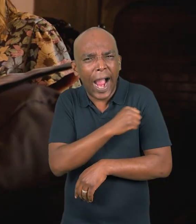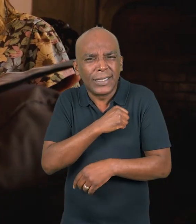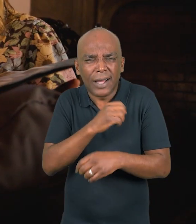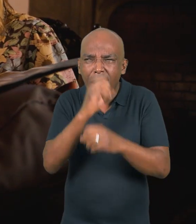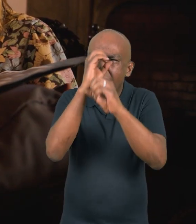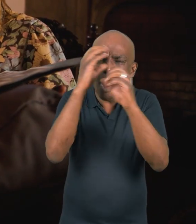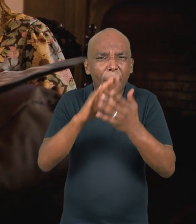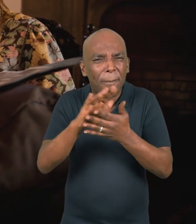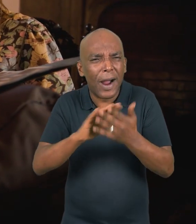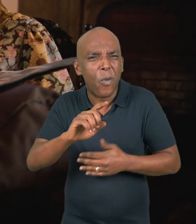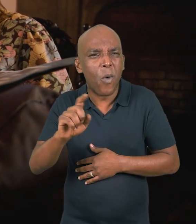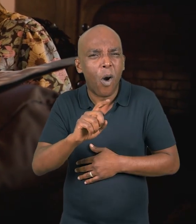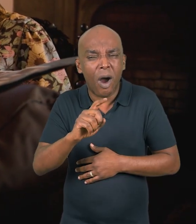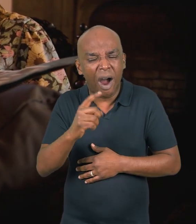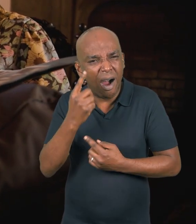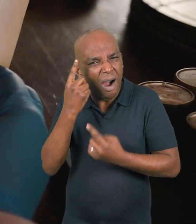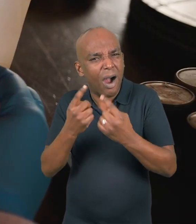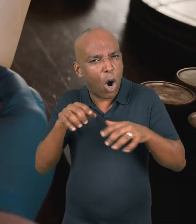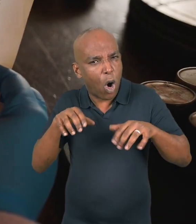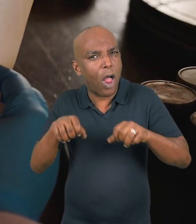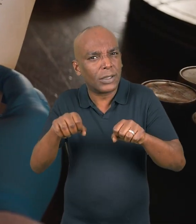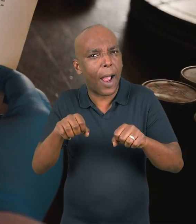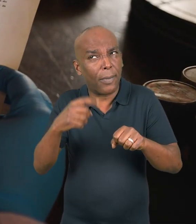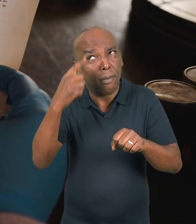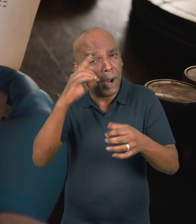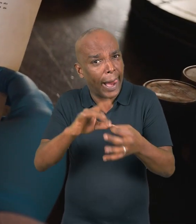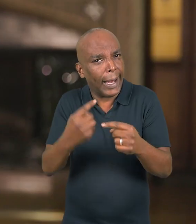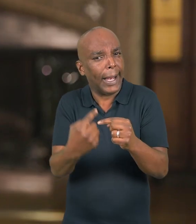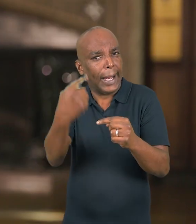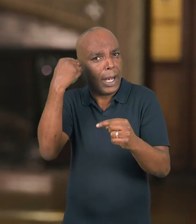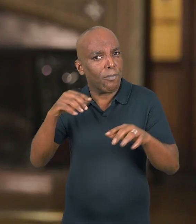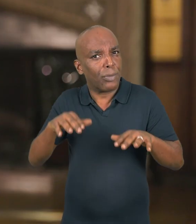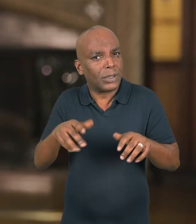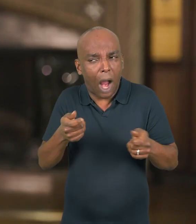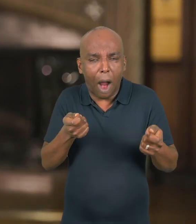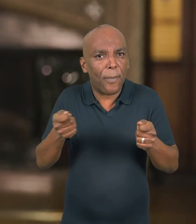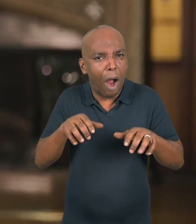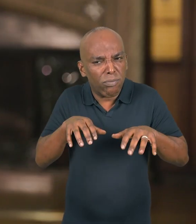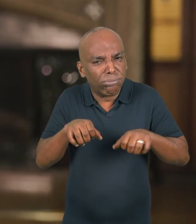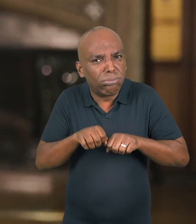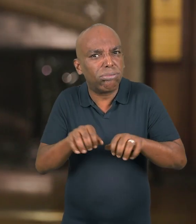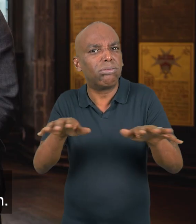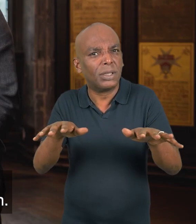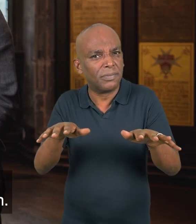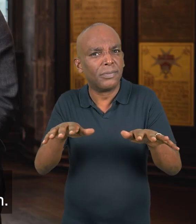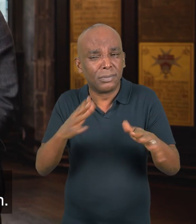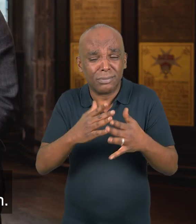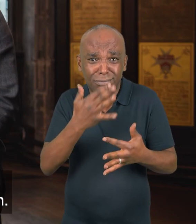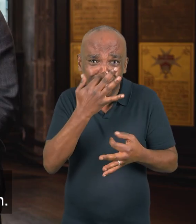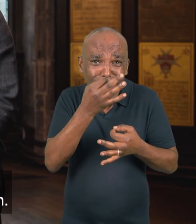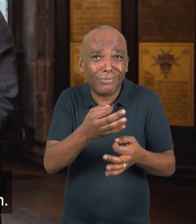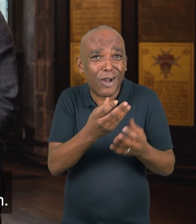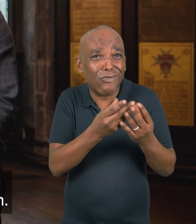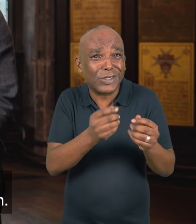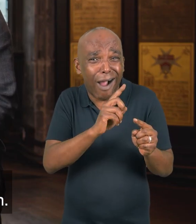in the context of colonialism as well, thinking about its spread into the British Empire. It really is